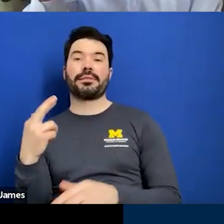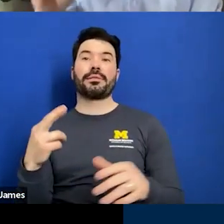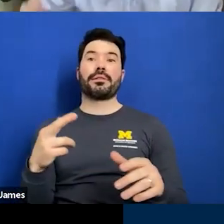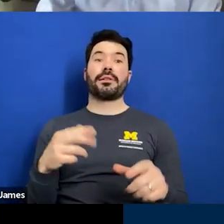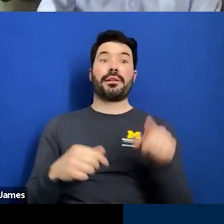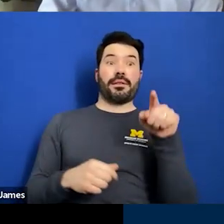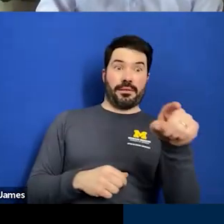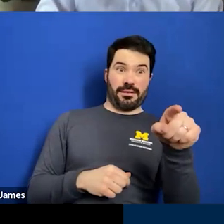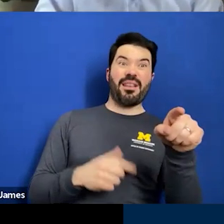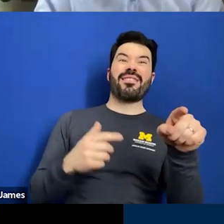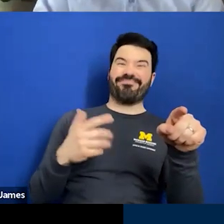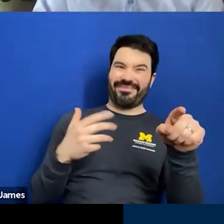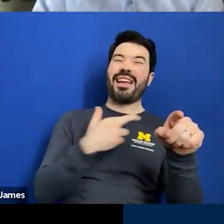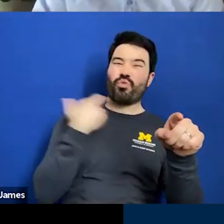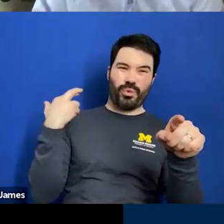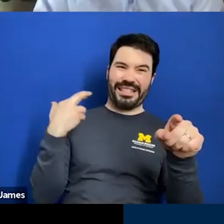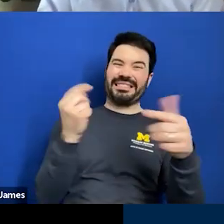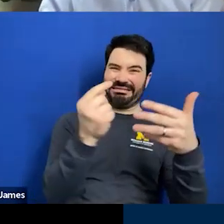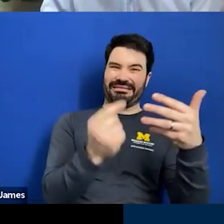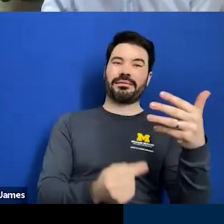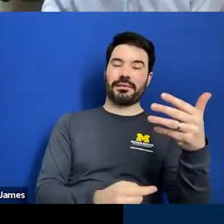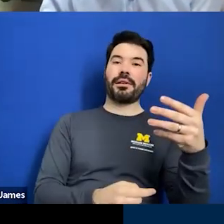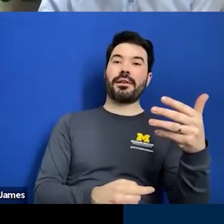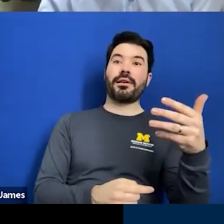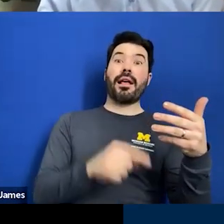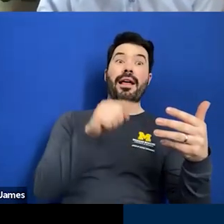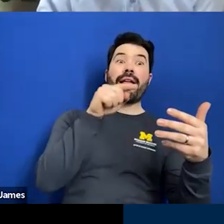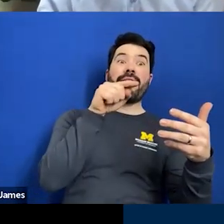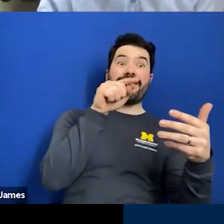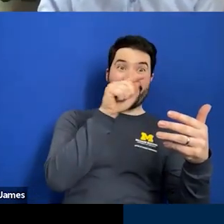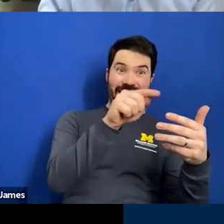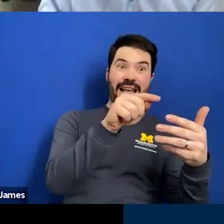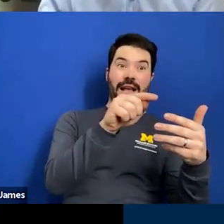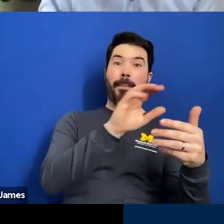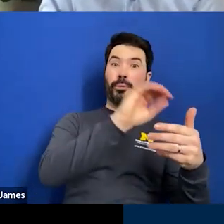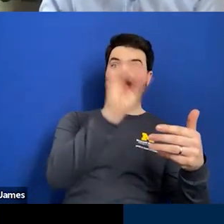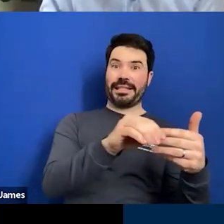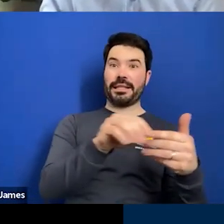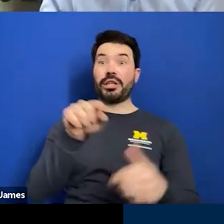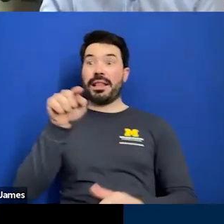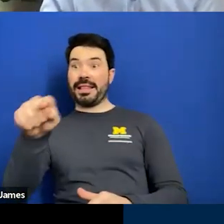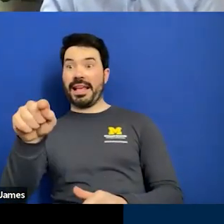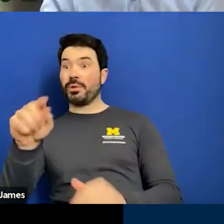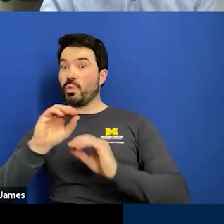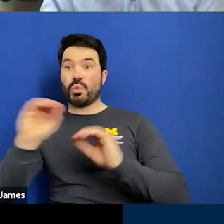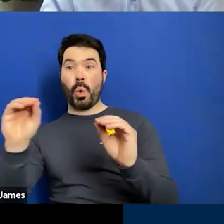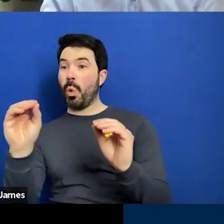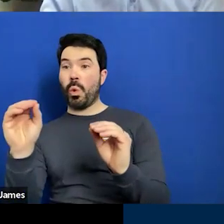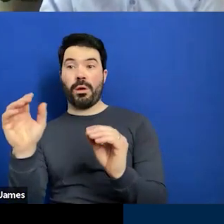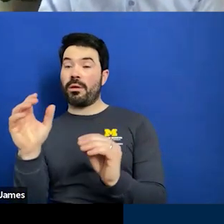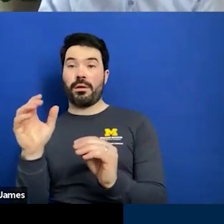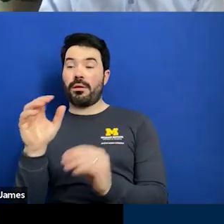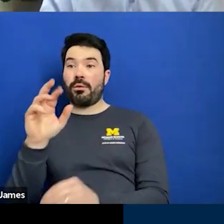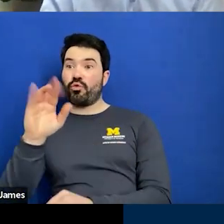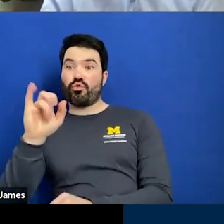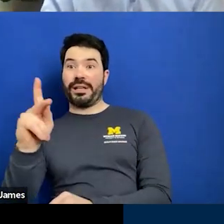the group that had the risk factors for dementia that risk for dementia was halved when they were provided hearing aid and hearing aid treatment,